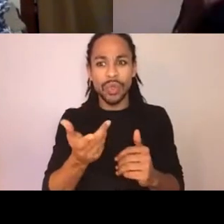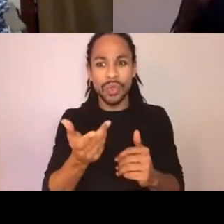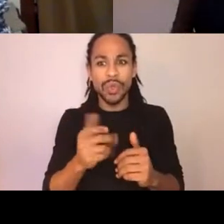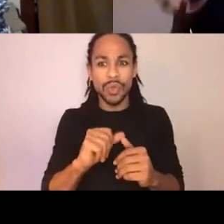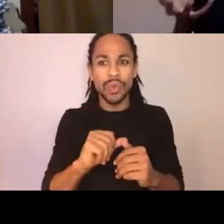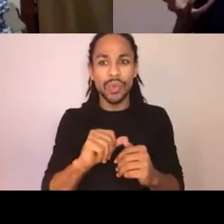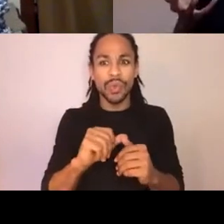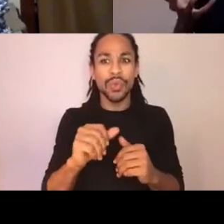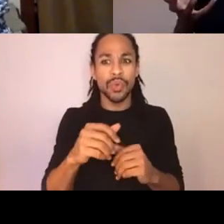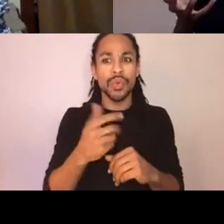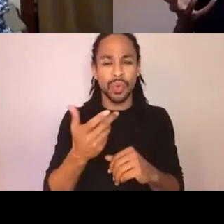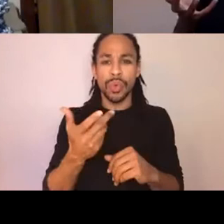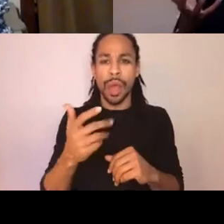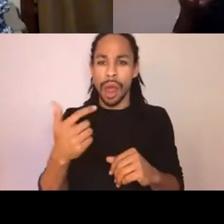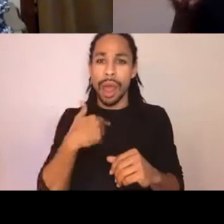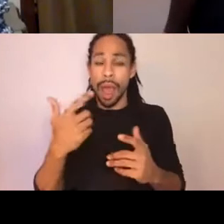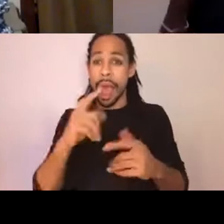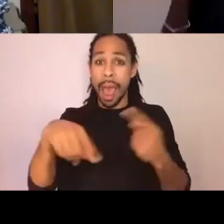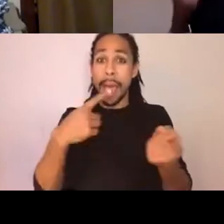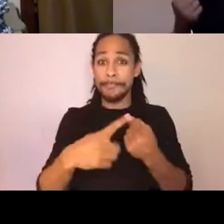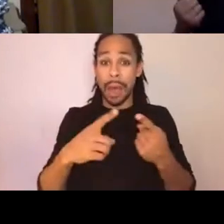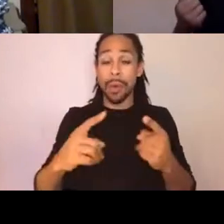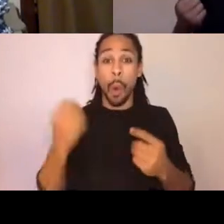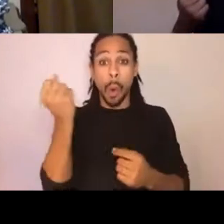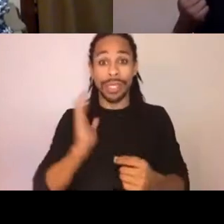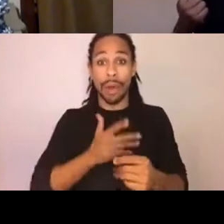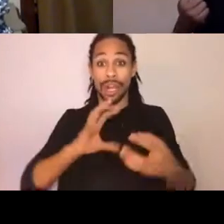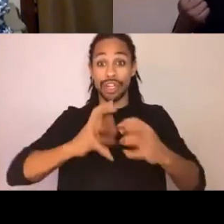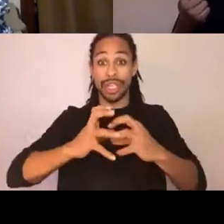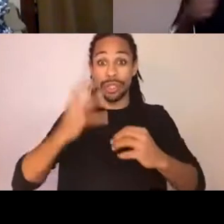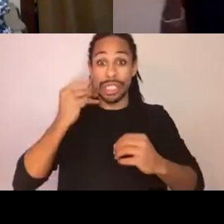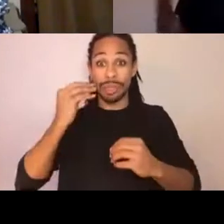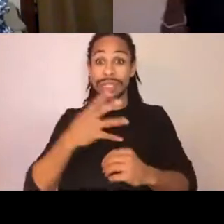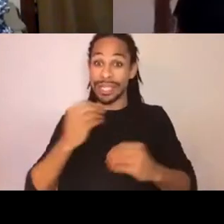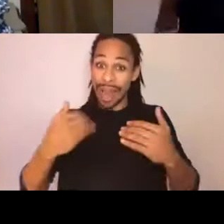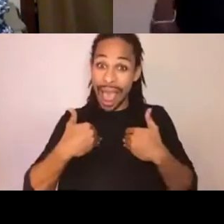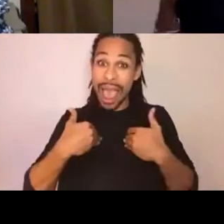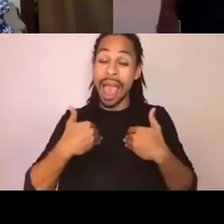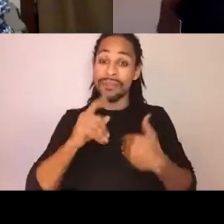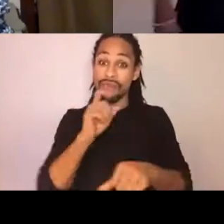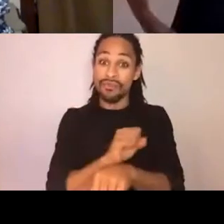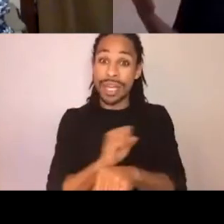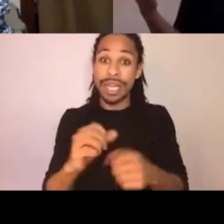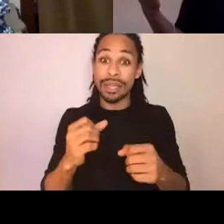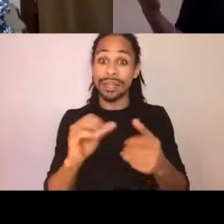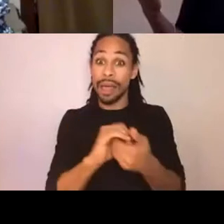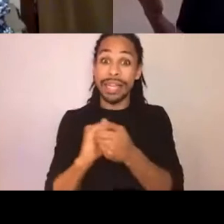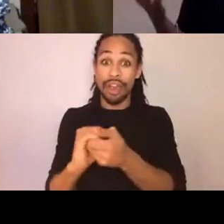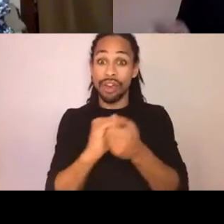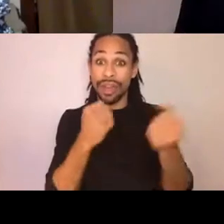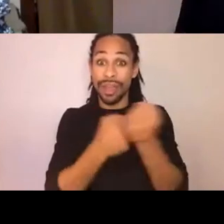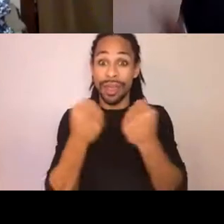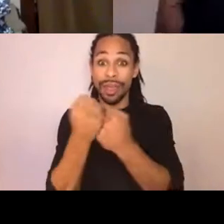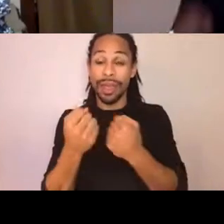and acknowledging and holding our intersectional experiences so that we can have real solidarity. I mean, to the extent that you're still working it out, I'd love to hear more about that too,